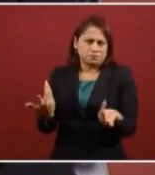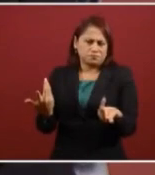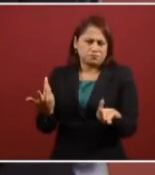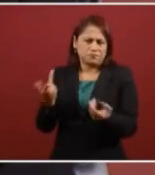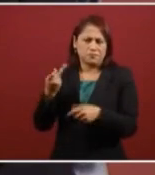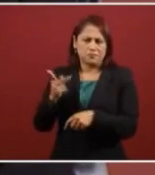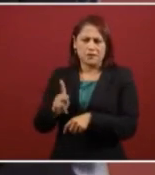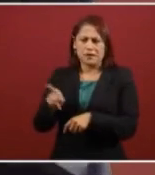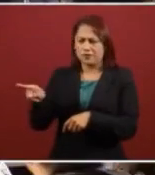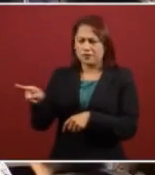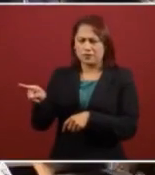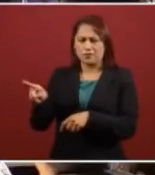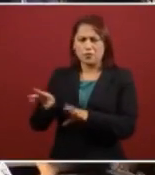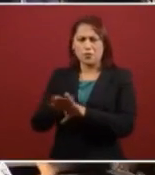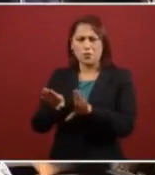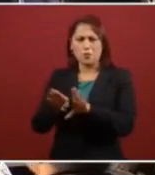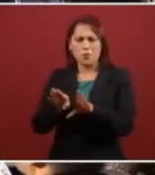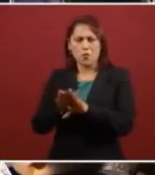interés.